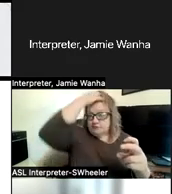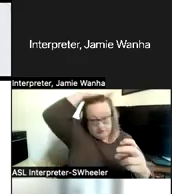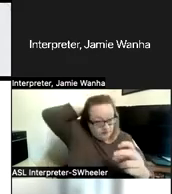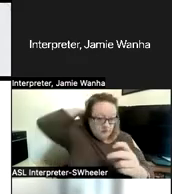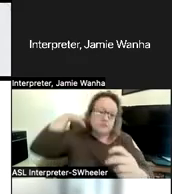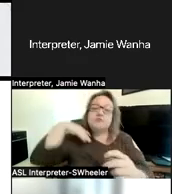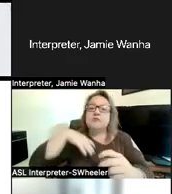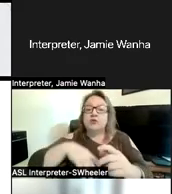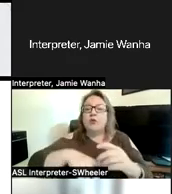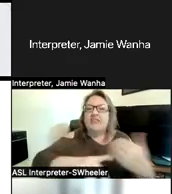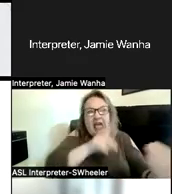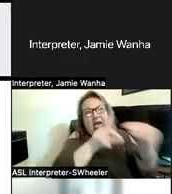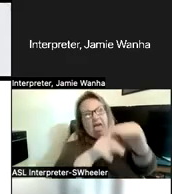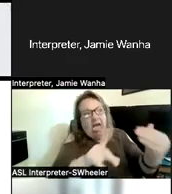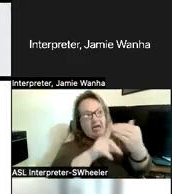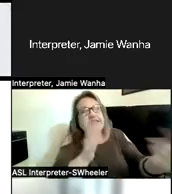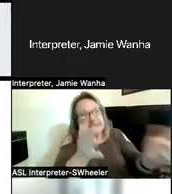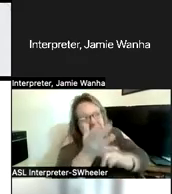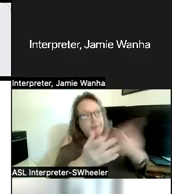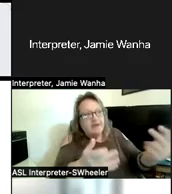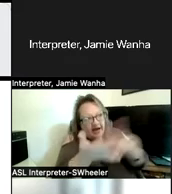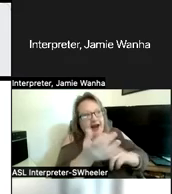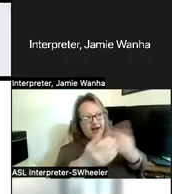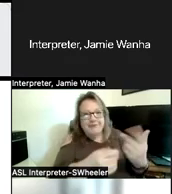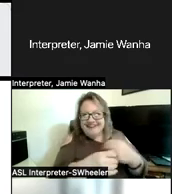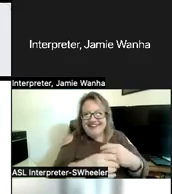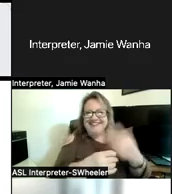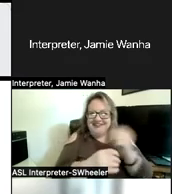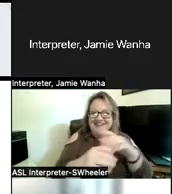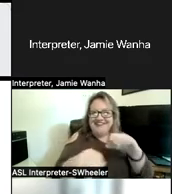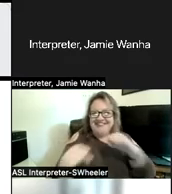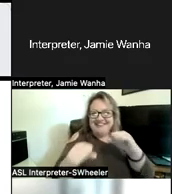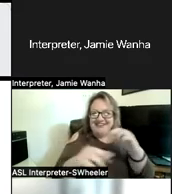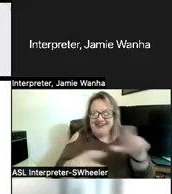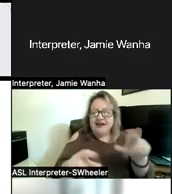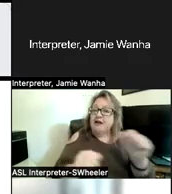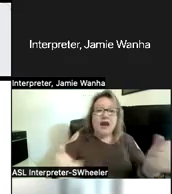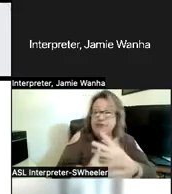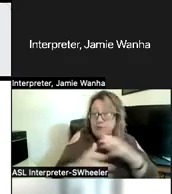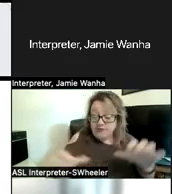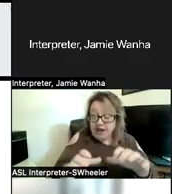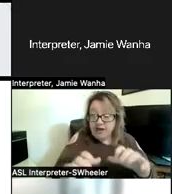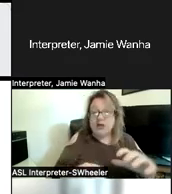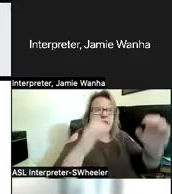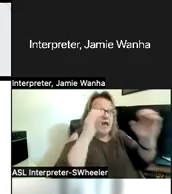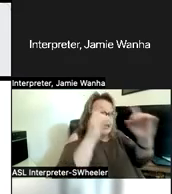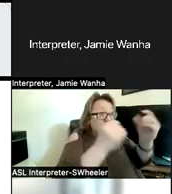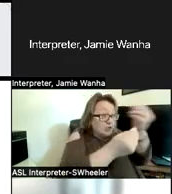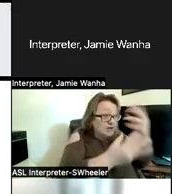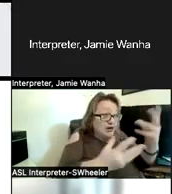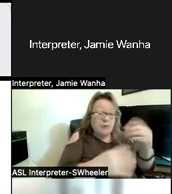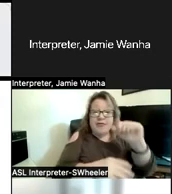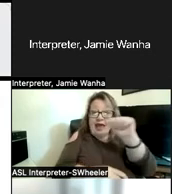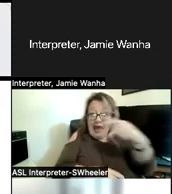that nag you to make sure you sign up for Shake Ready. And everything that we've done, not only the educational material, but the app